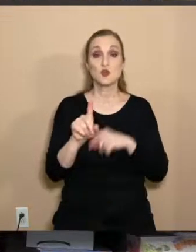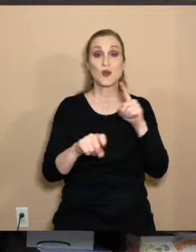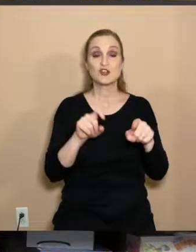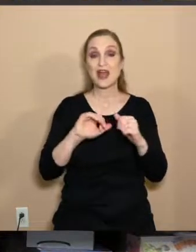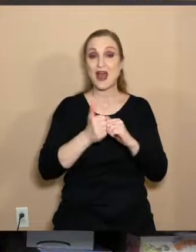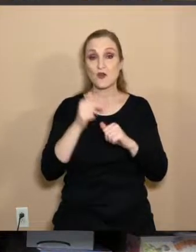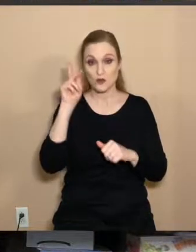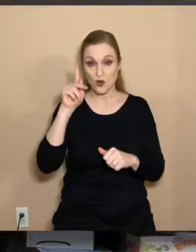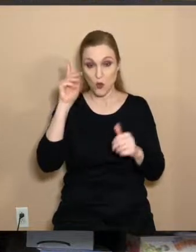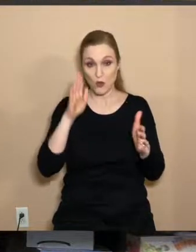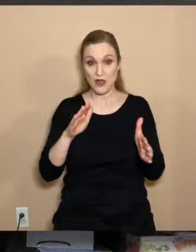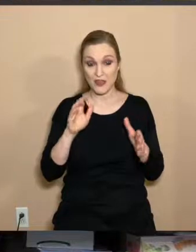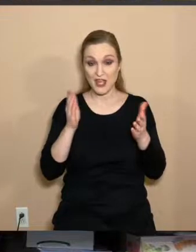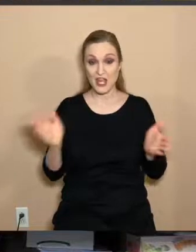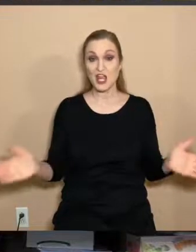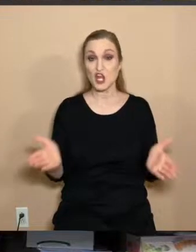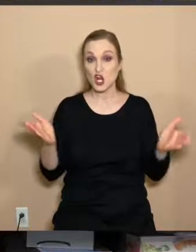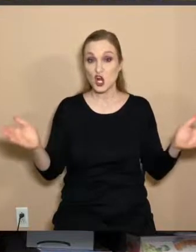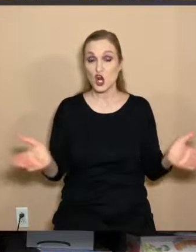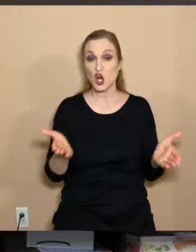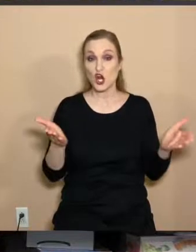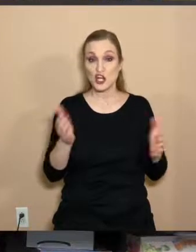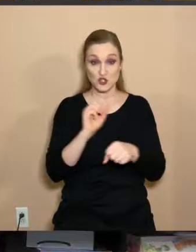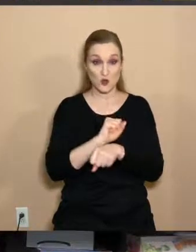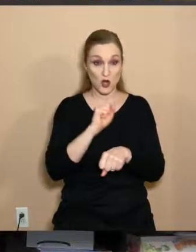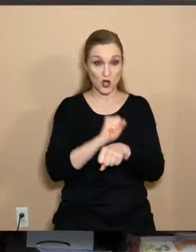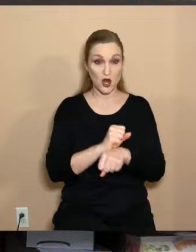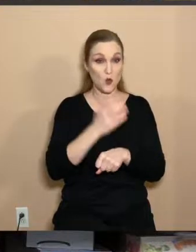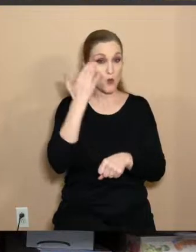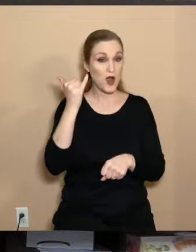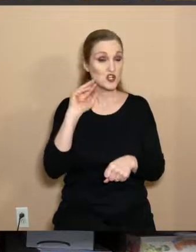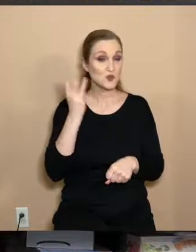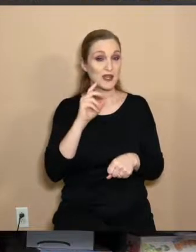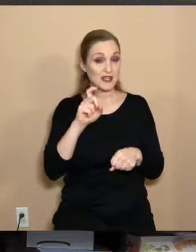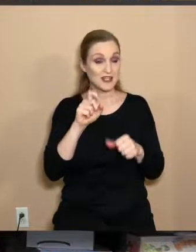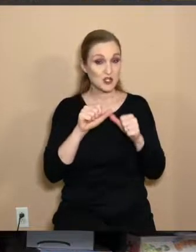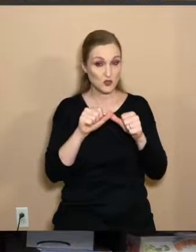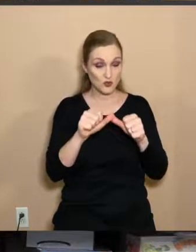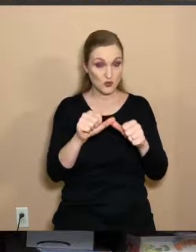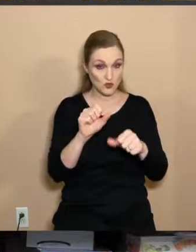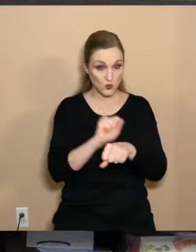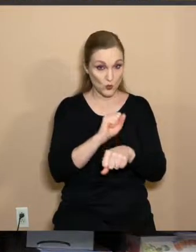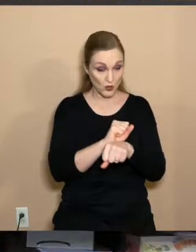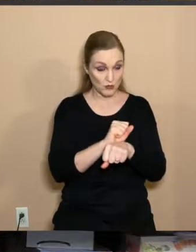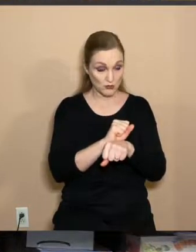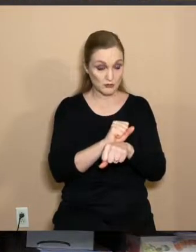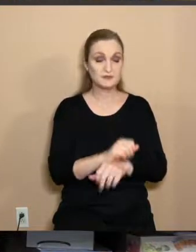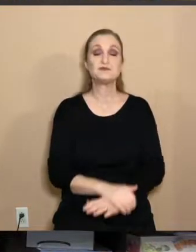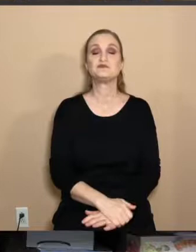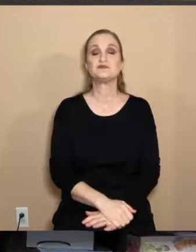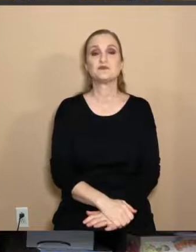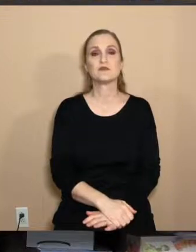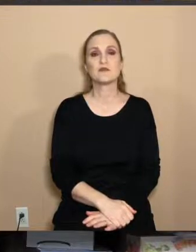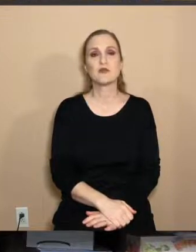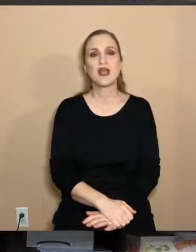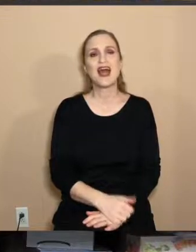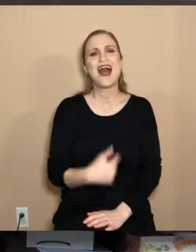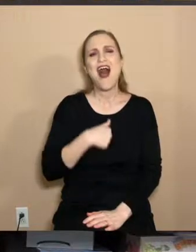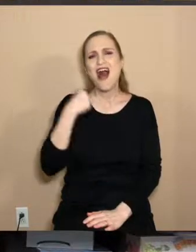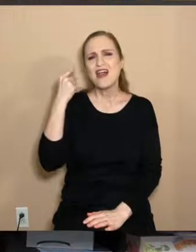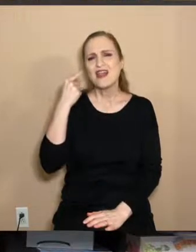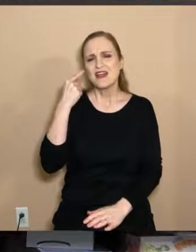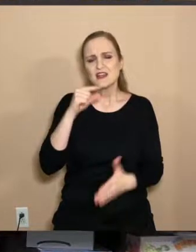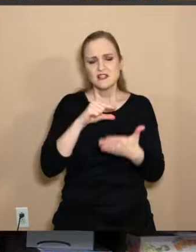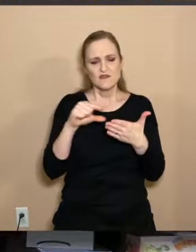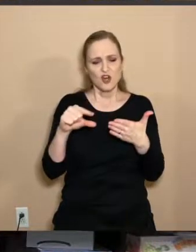the Qoheleth encourage diligence? Why should we be diligent in our work? And this, I think this